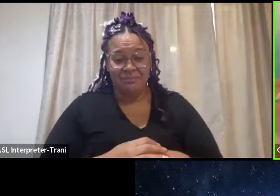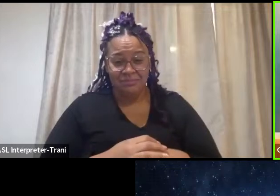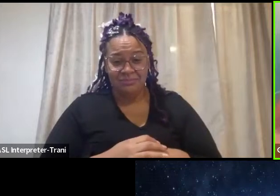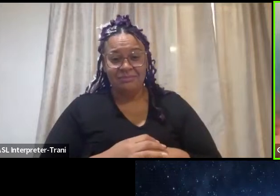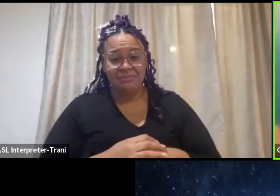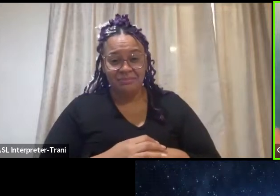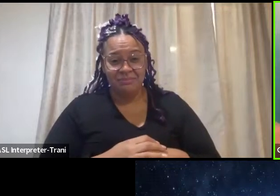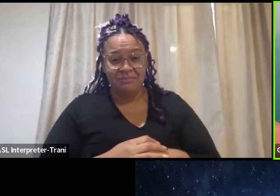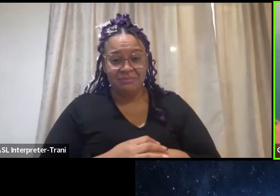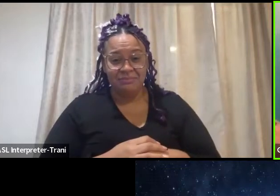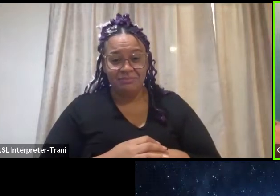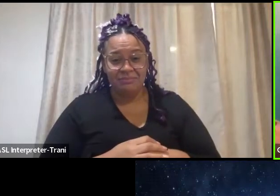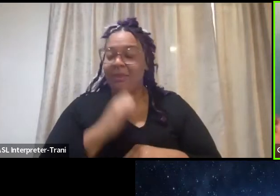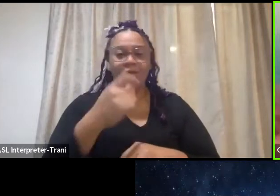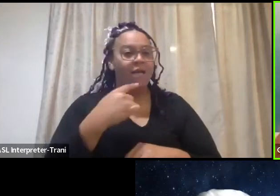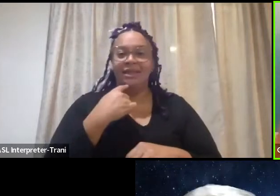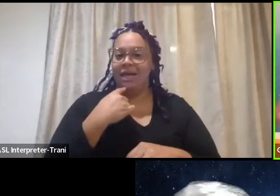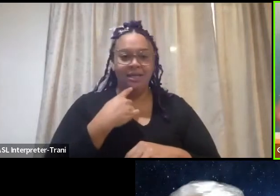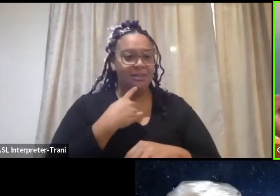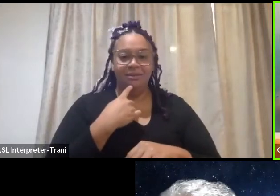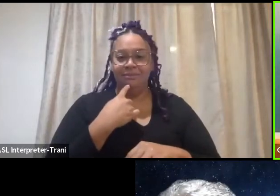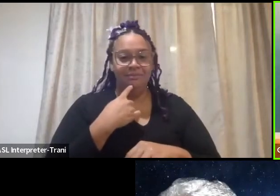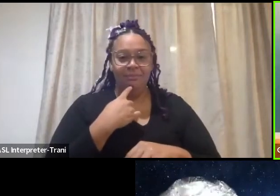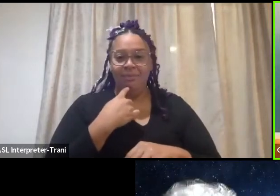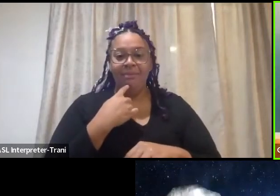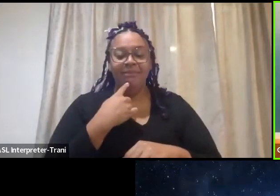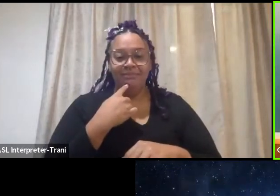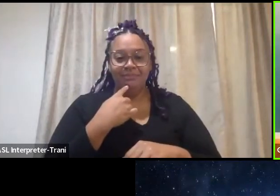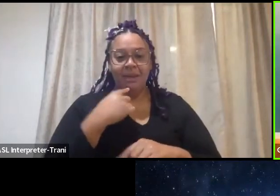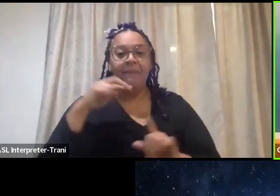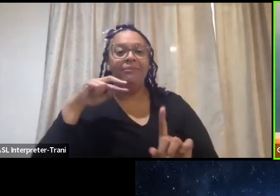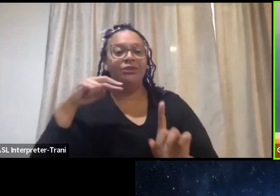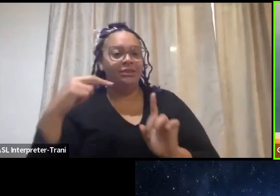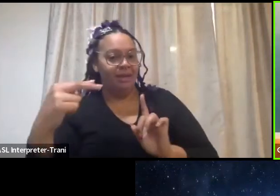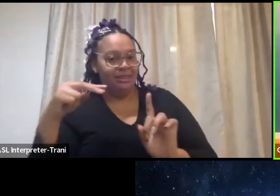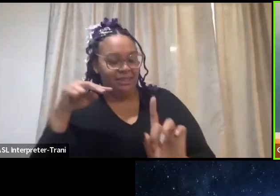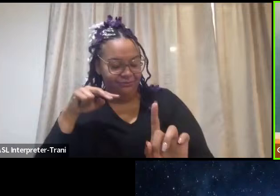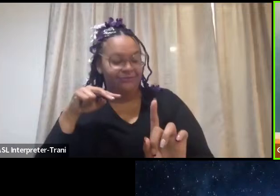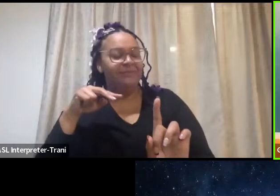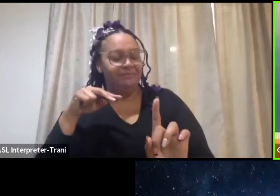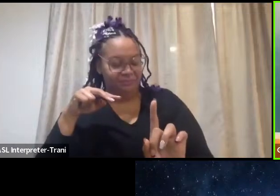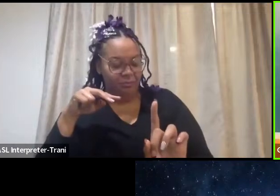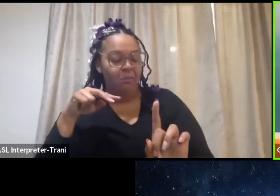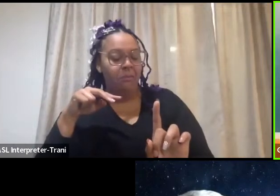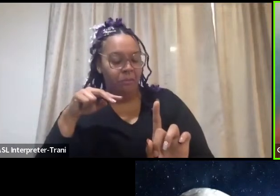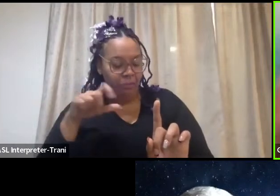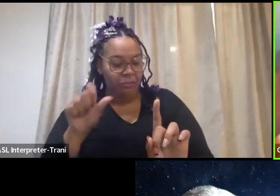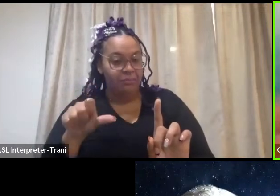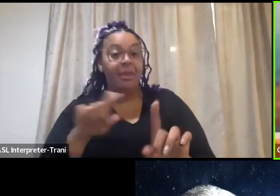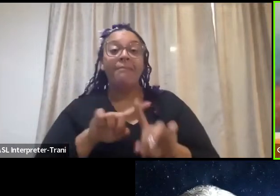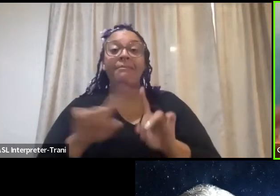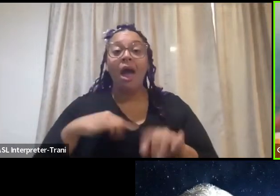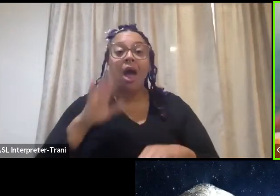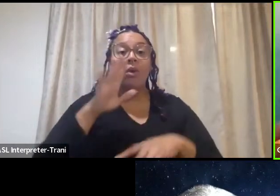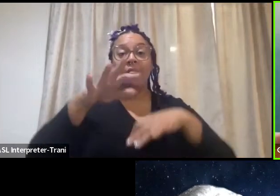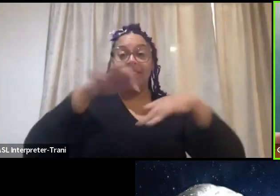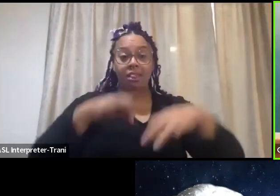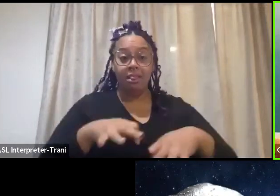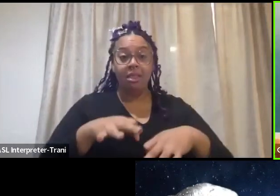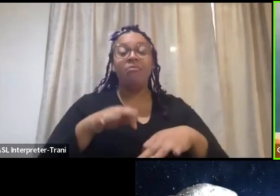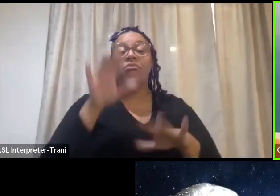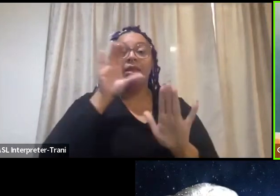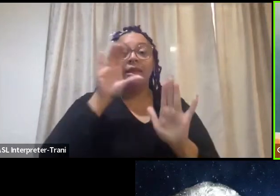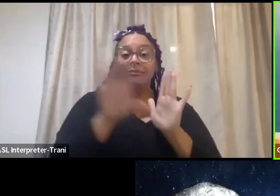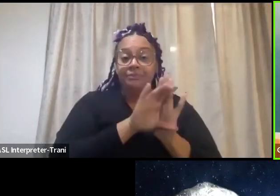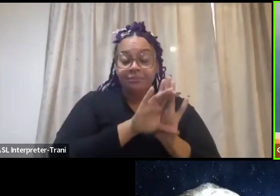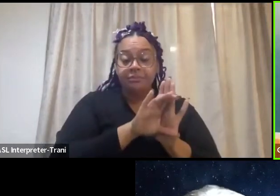So I will not say it aloud. Yeah, perspective. However, I'll describe this energy to you. So